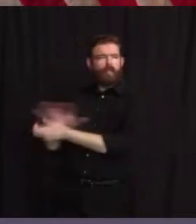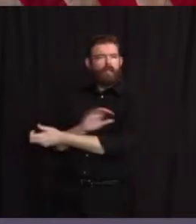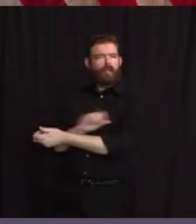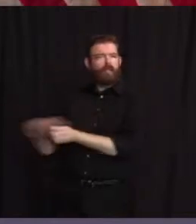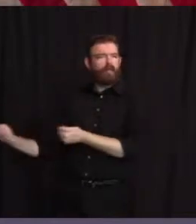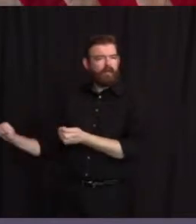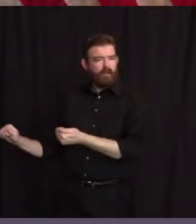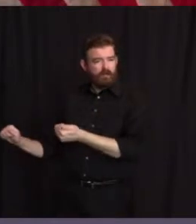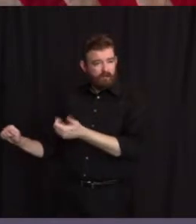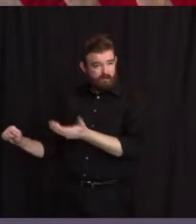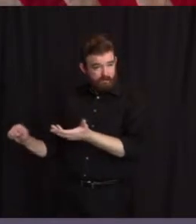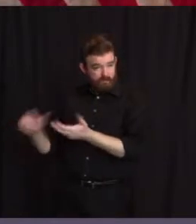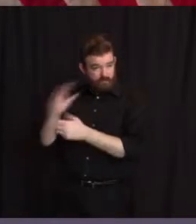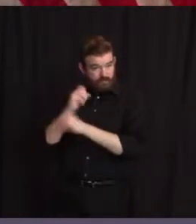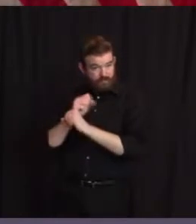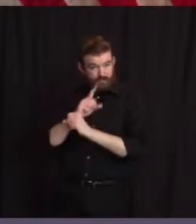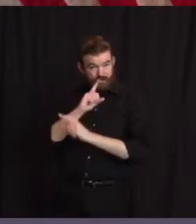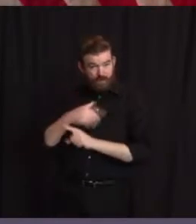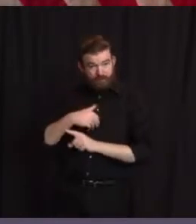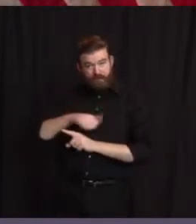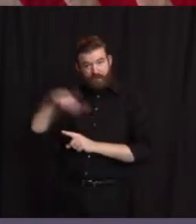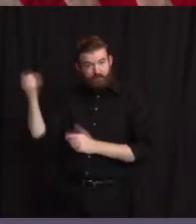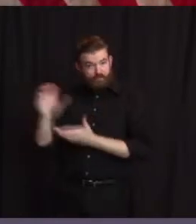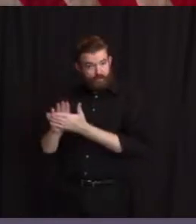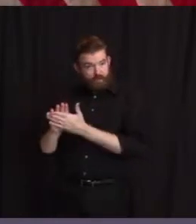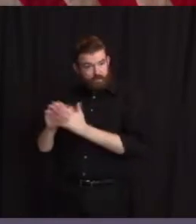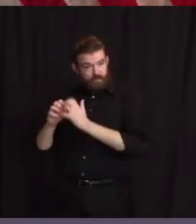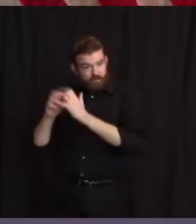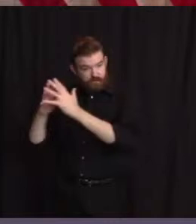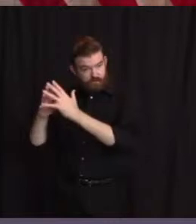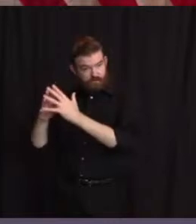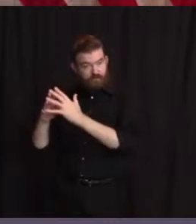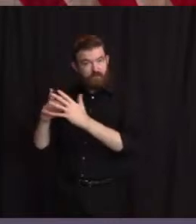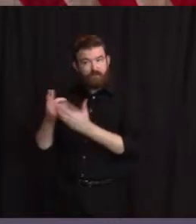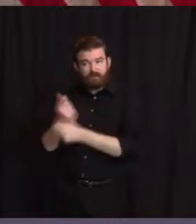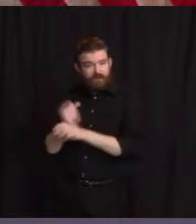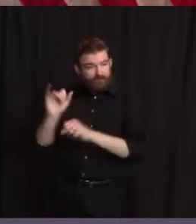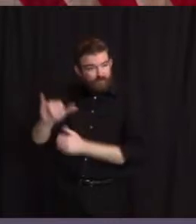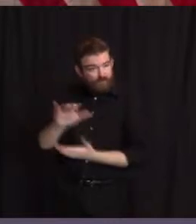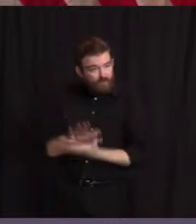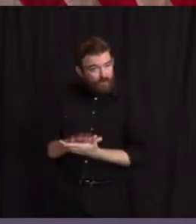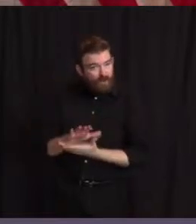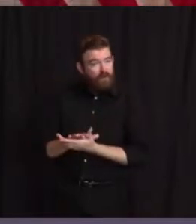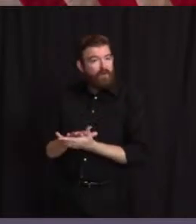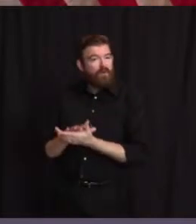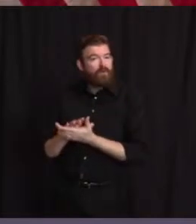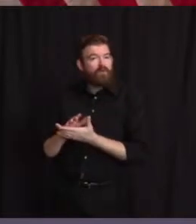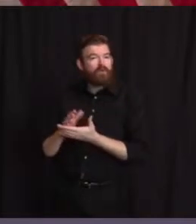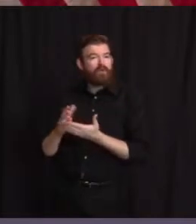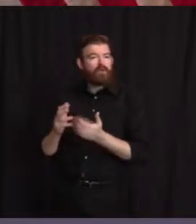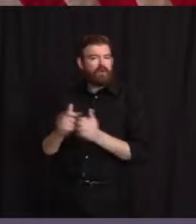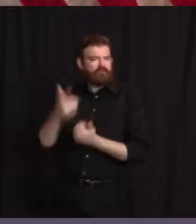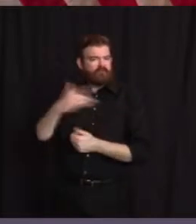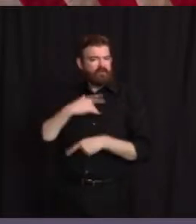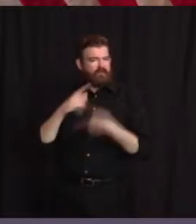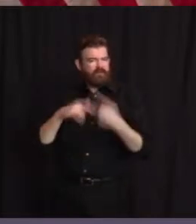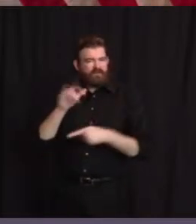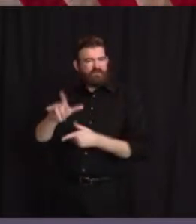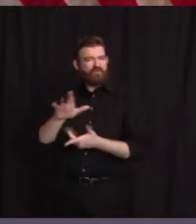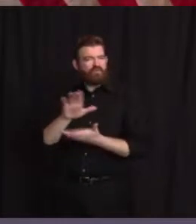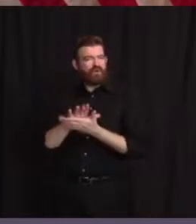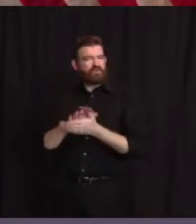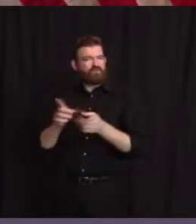any closure? And Governor, how do you feel about the school district in New Brunswick attempting to move forward with the plans to sell the school during